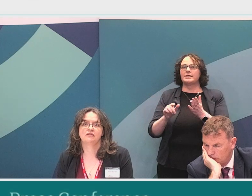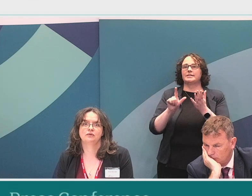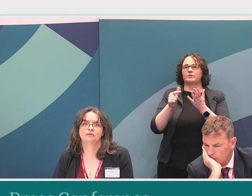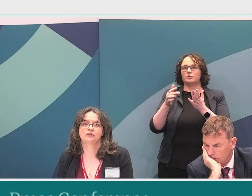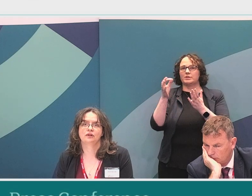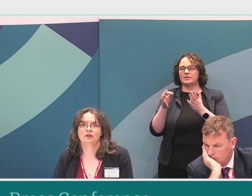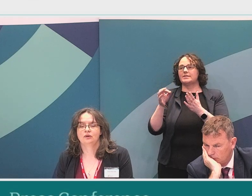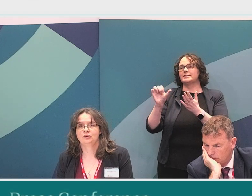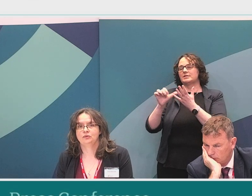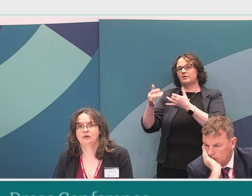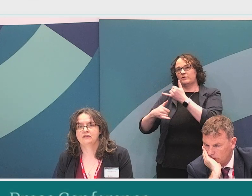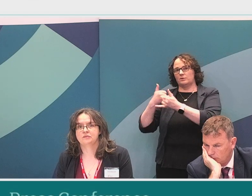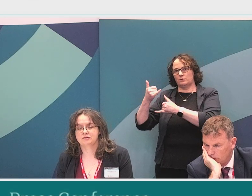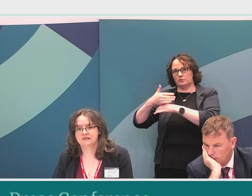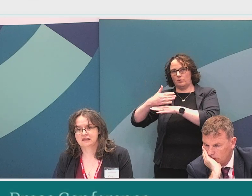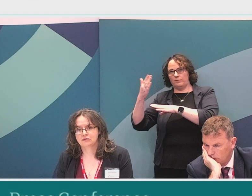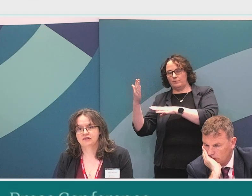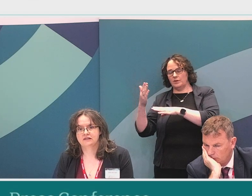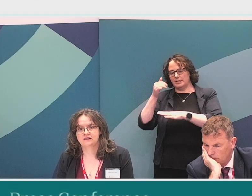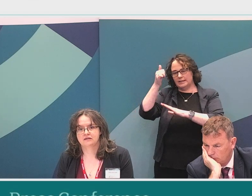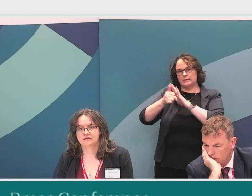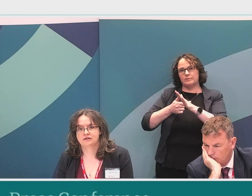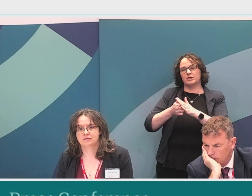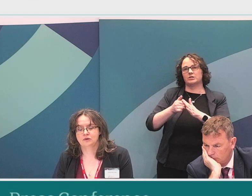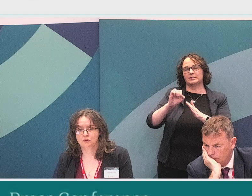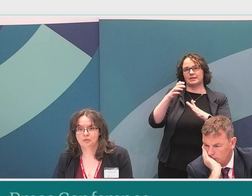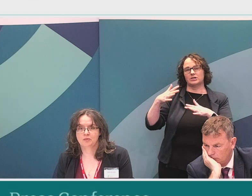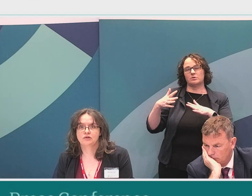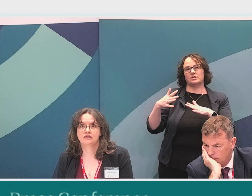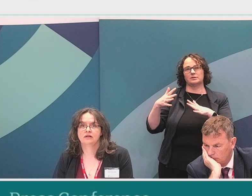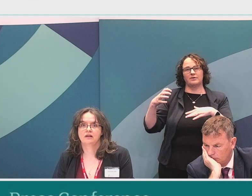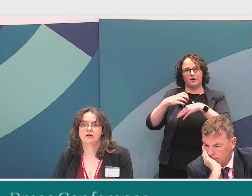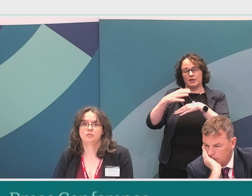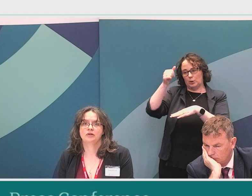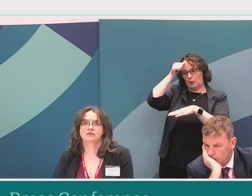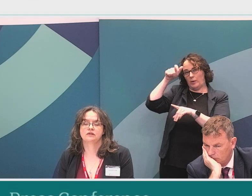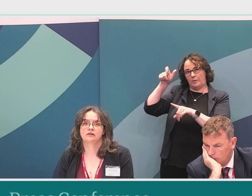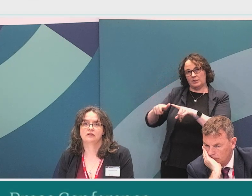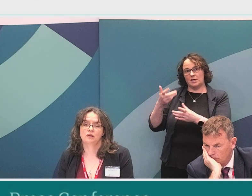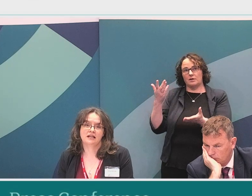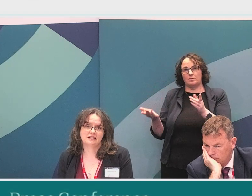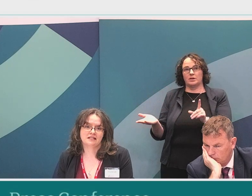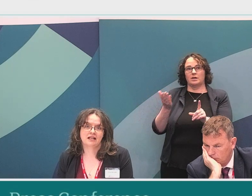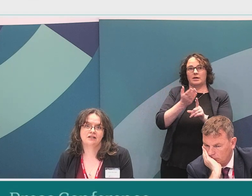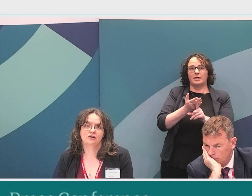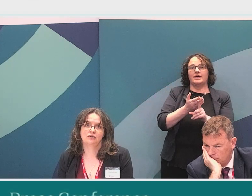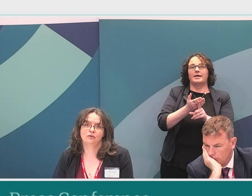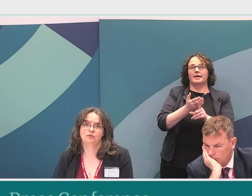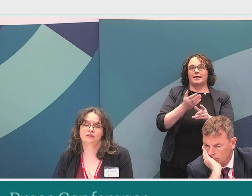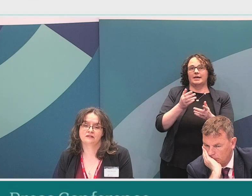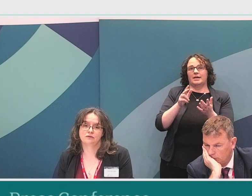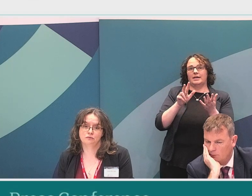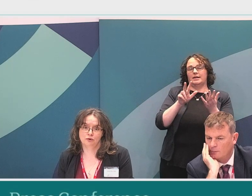65 and over who have experienced sexual violence in their lifetime know the perpetrator, compared to 8 in 10